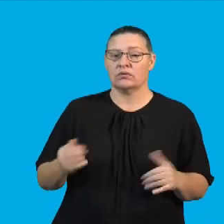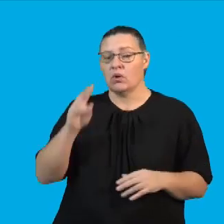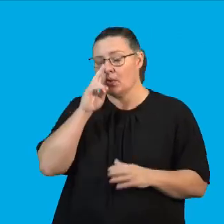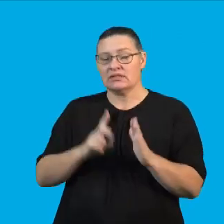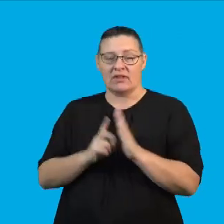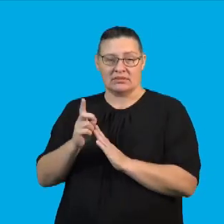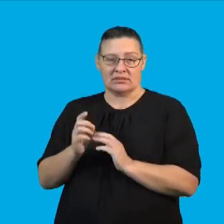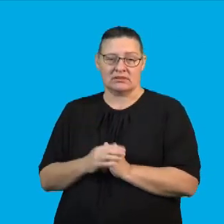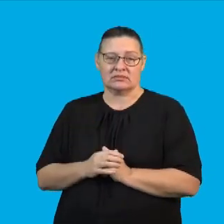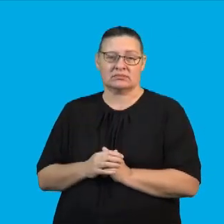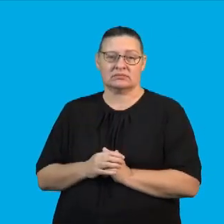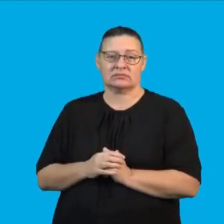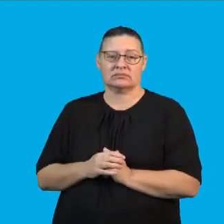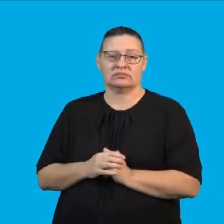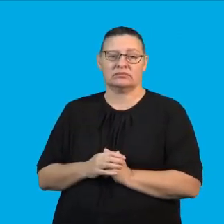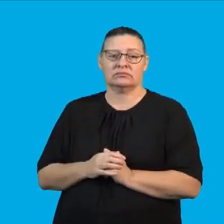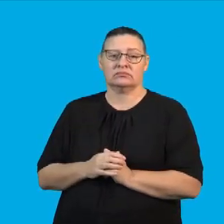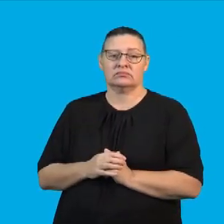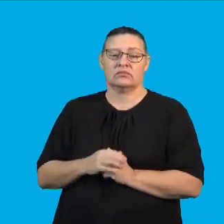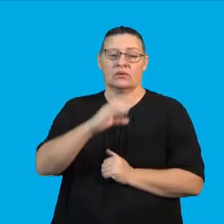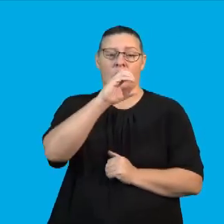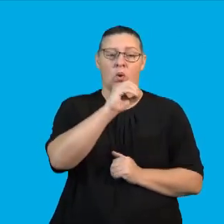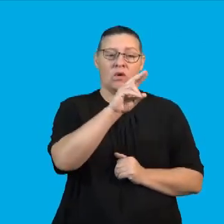But now we look at development.